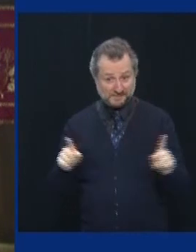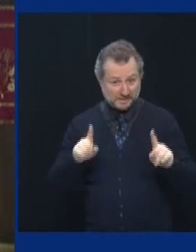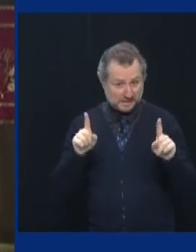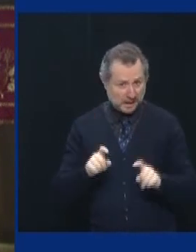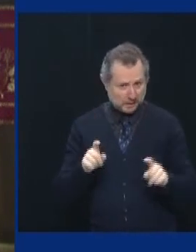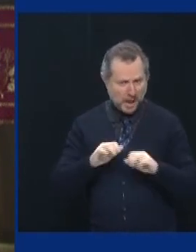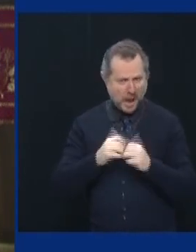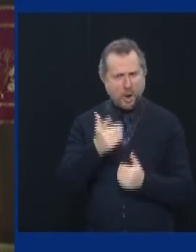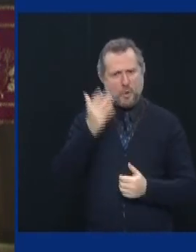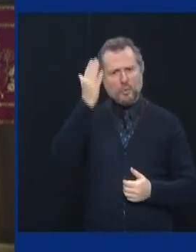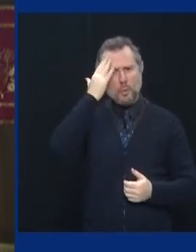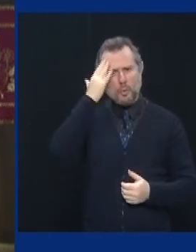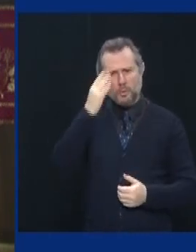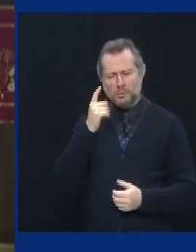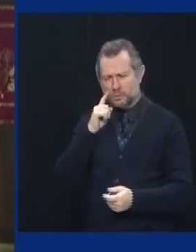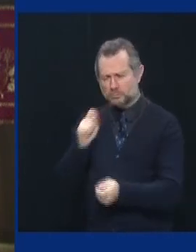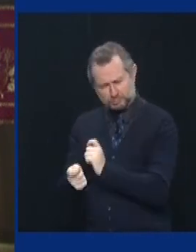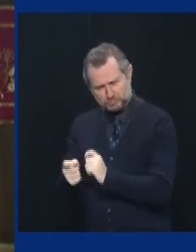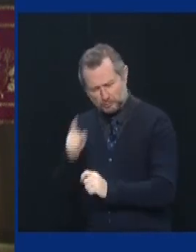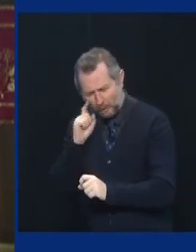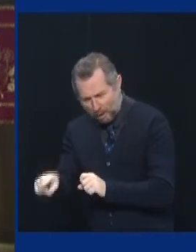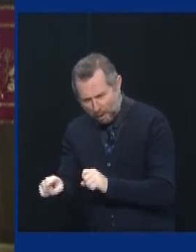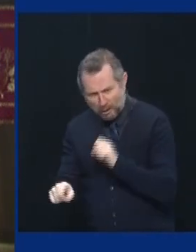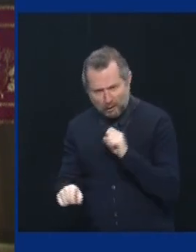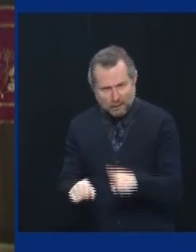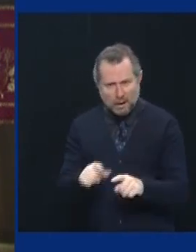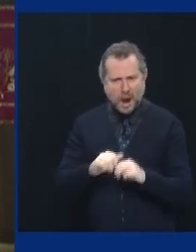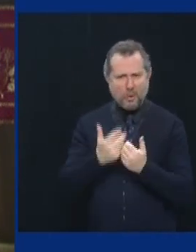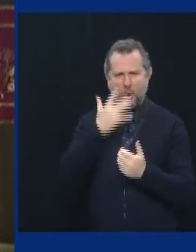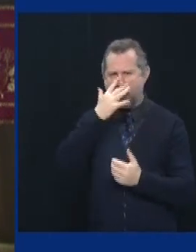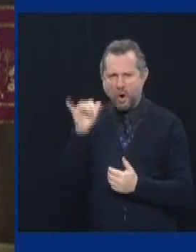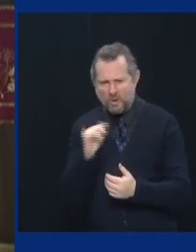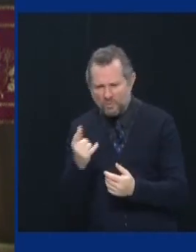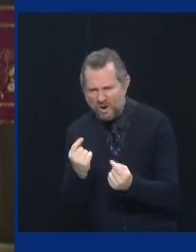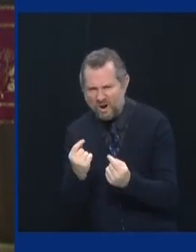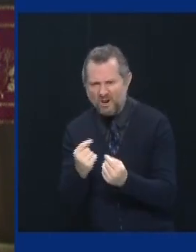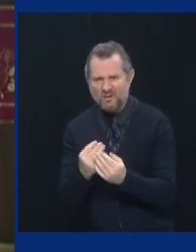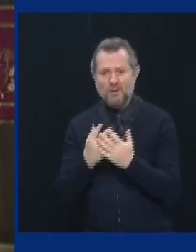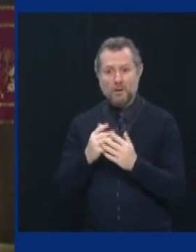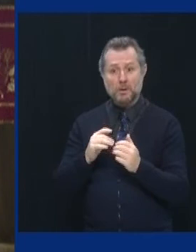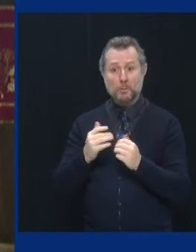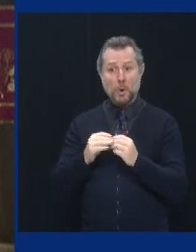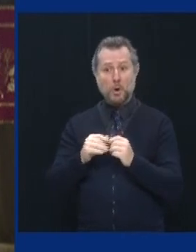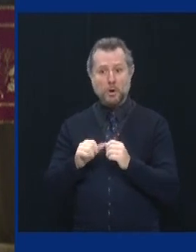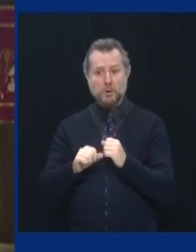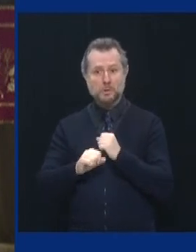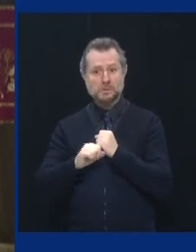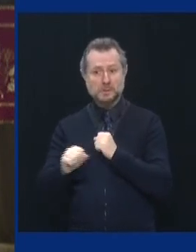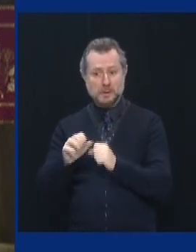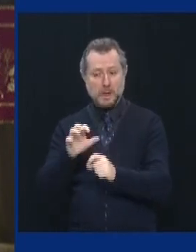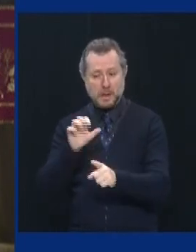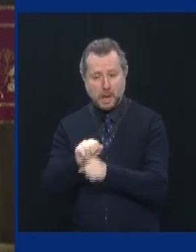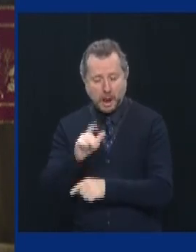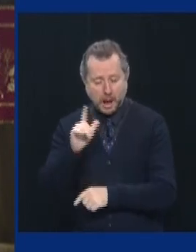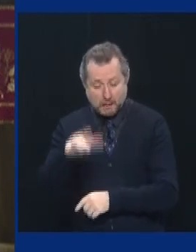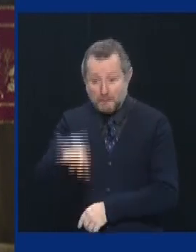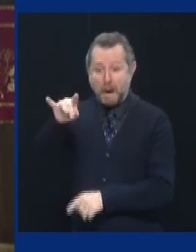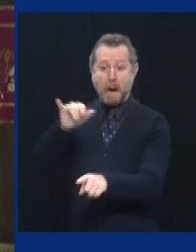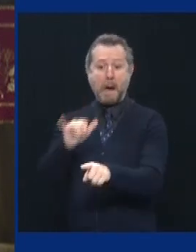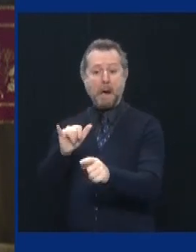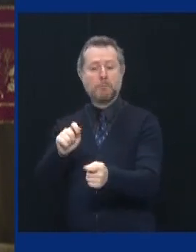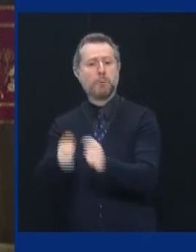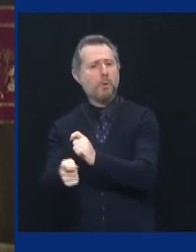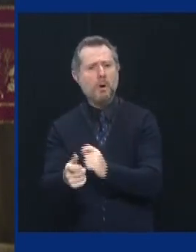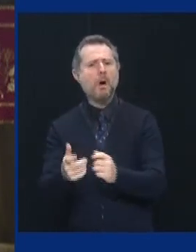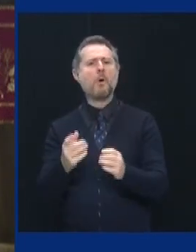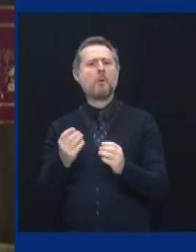identify that, and what's the process? Does it take longer to identify people with the strains here in